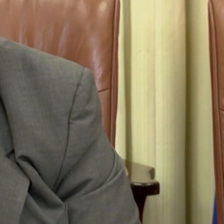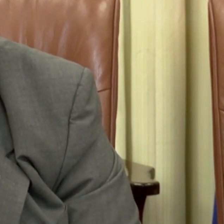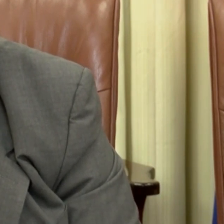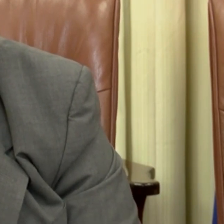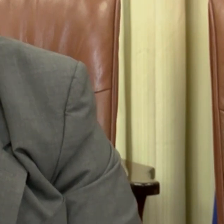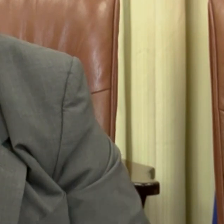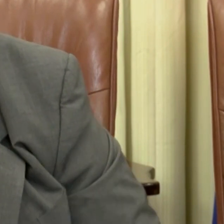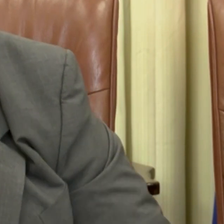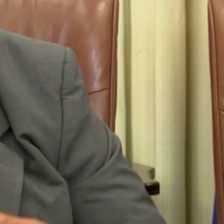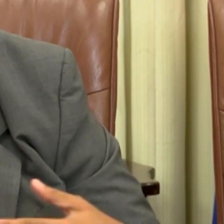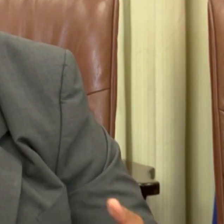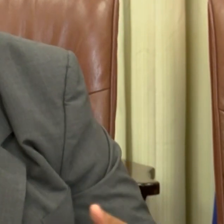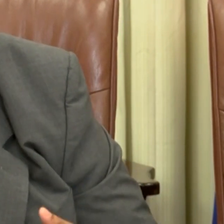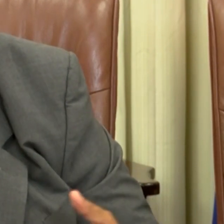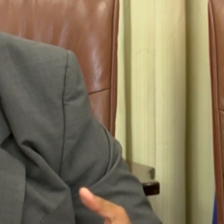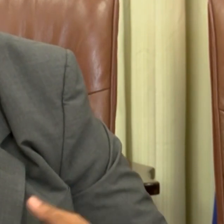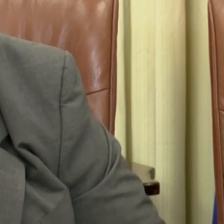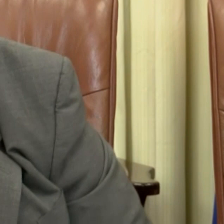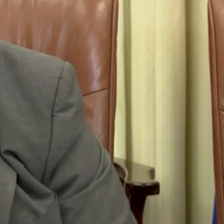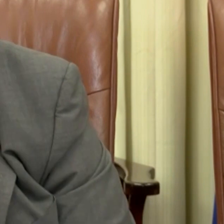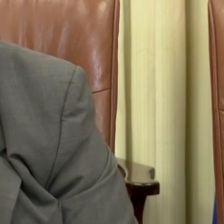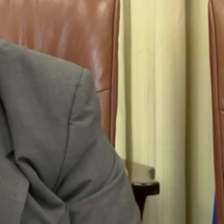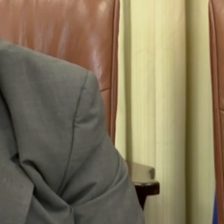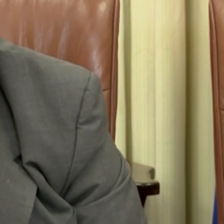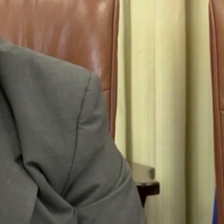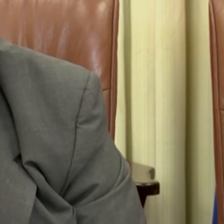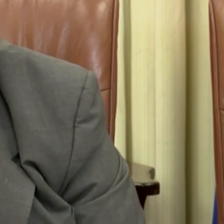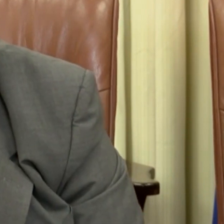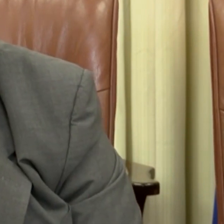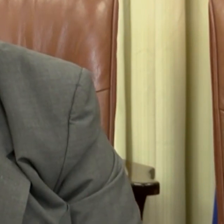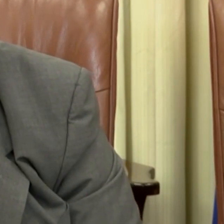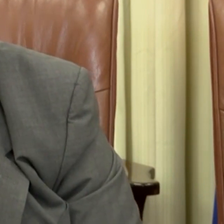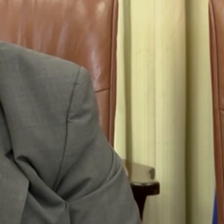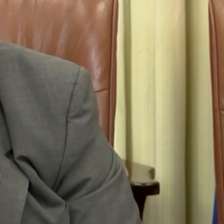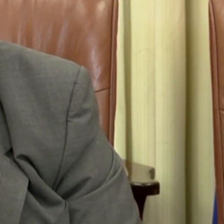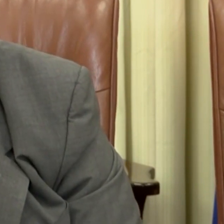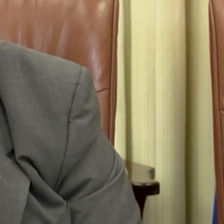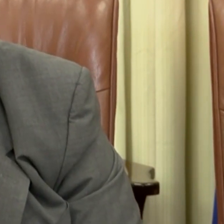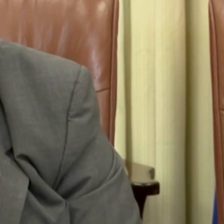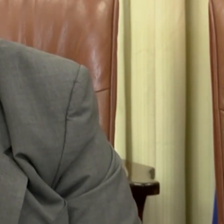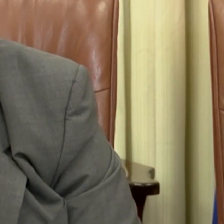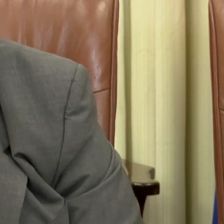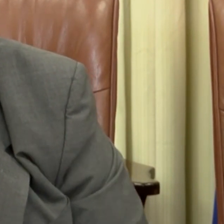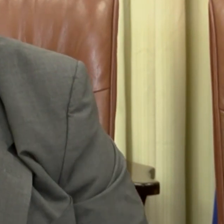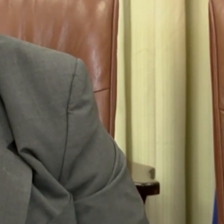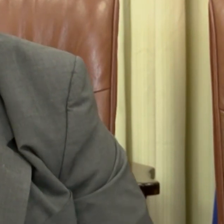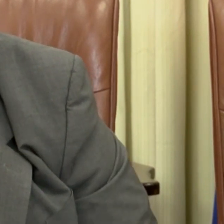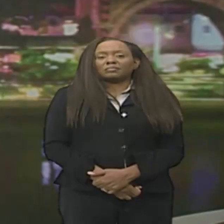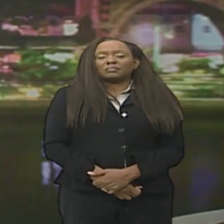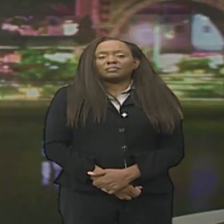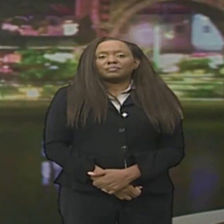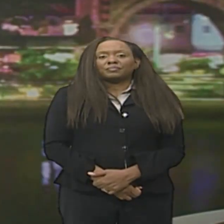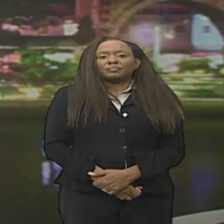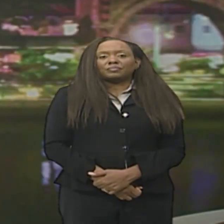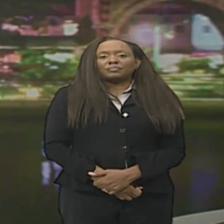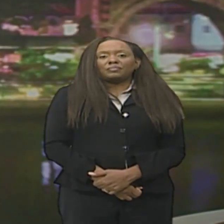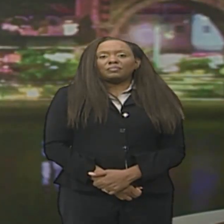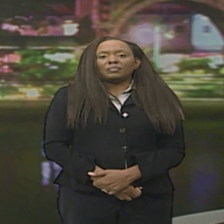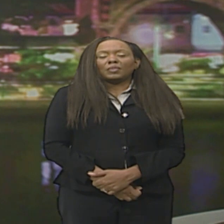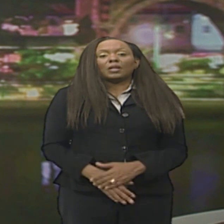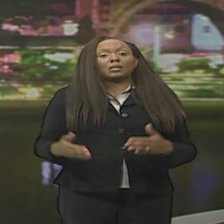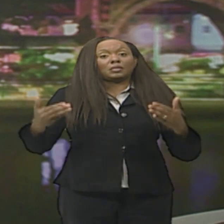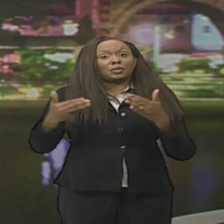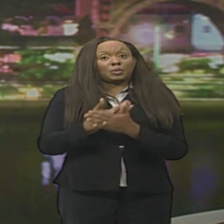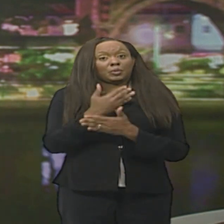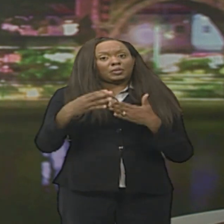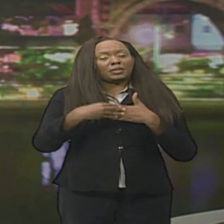as possible, together with all the traffic management that is required and all the infrastructure. The new